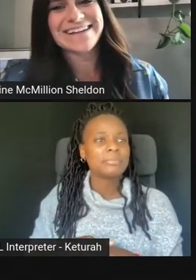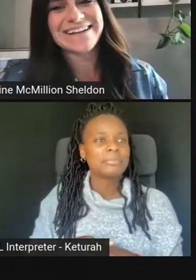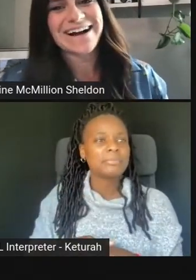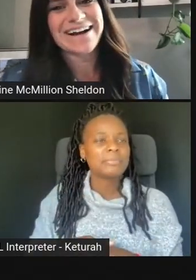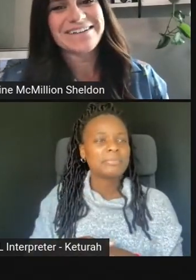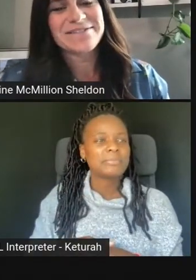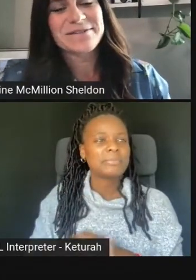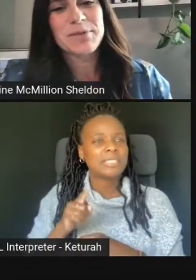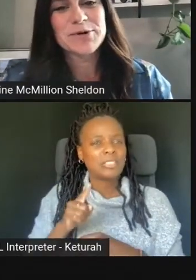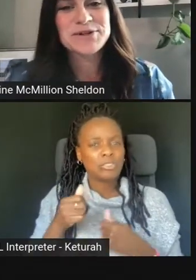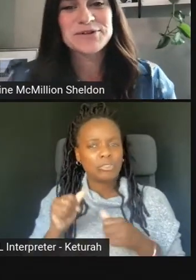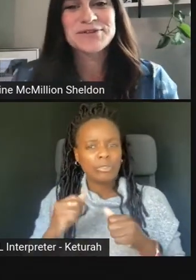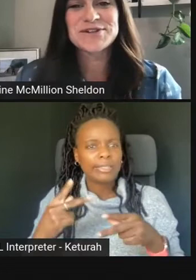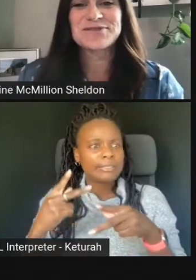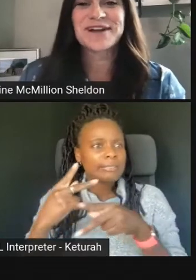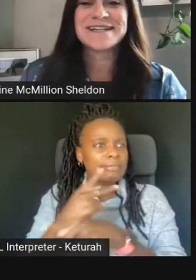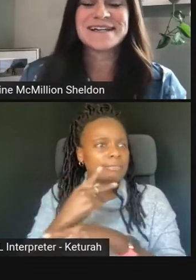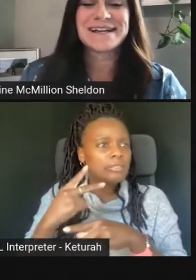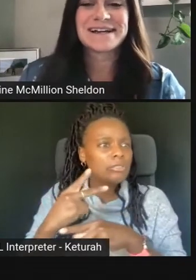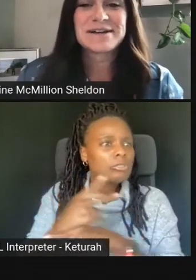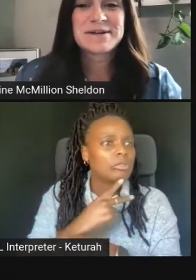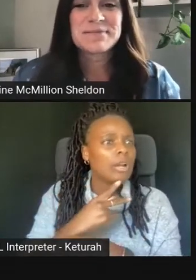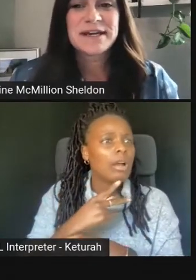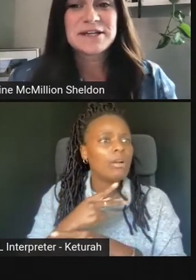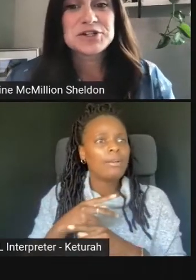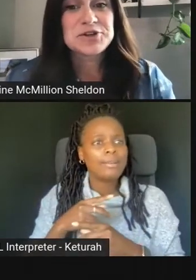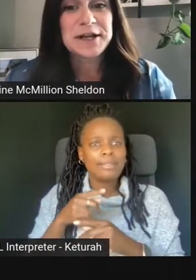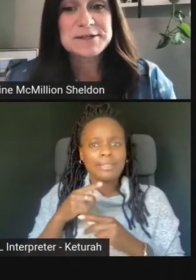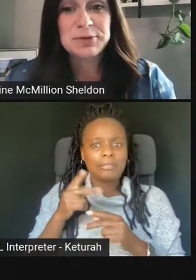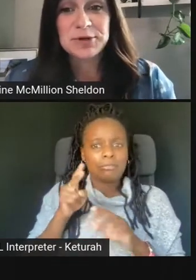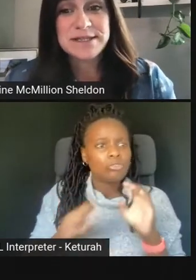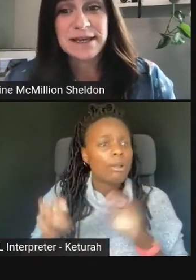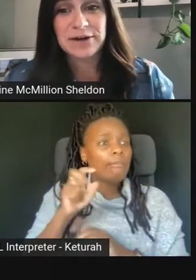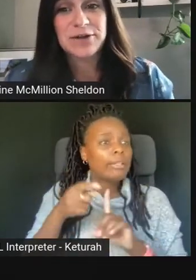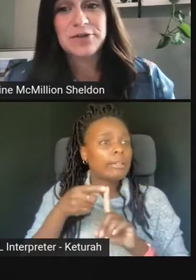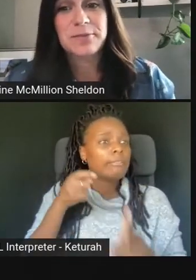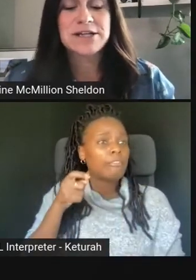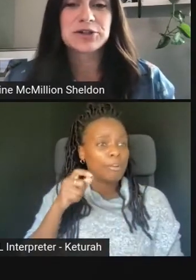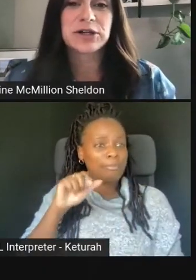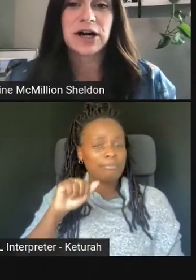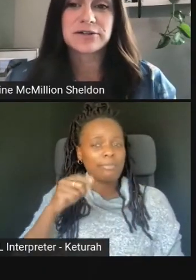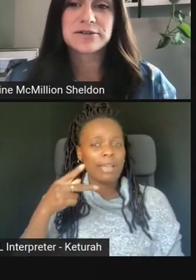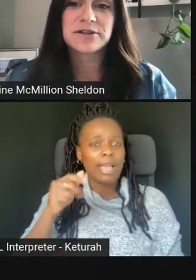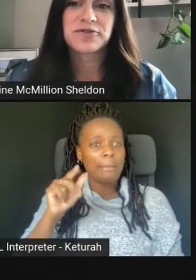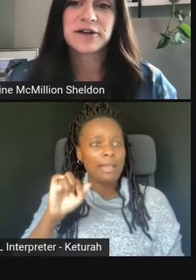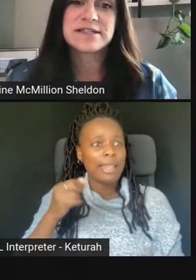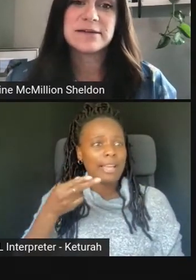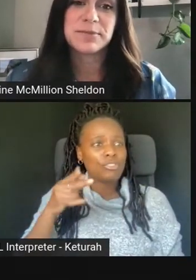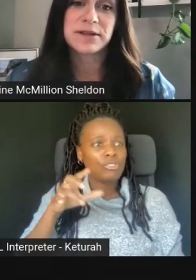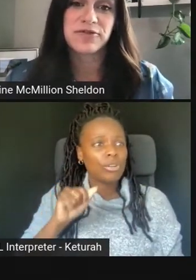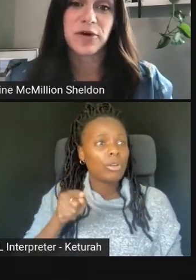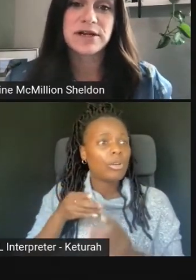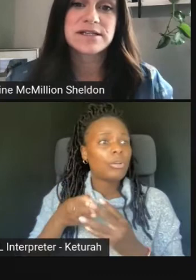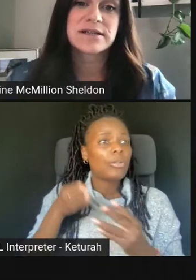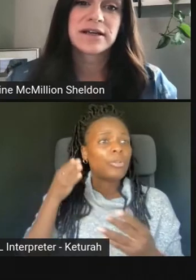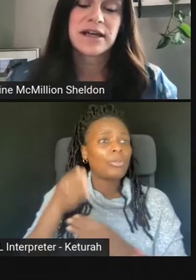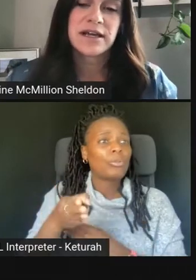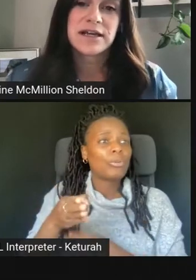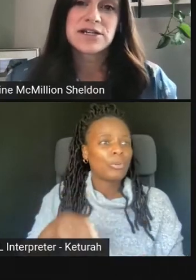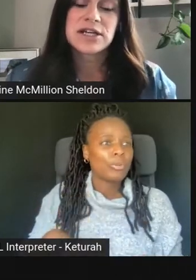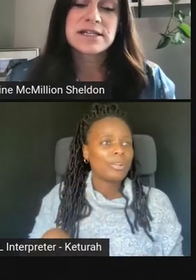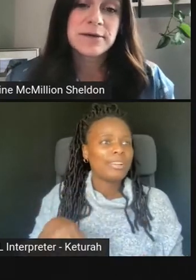to the post-coal future of Vandalia, and she transports there through magical goggles found deep in the